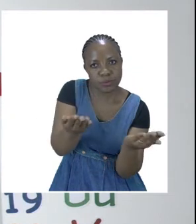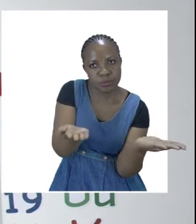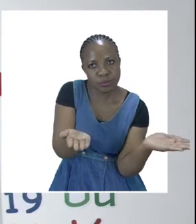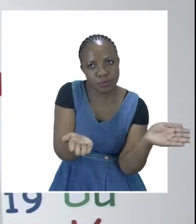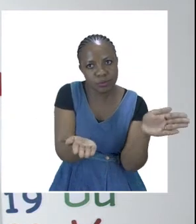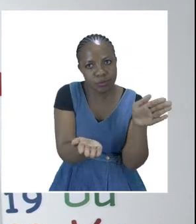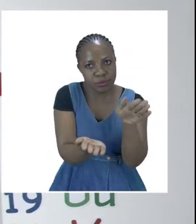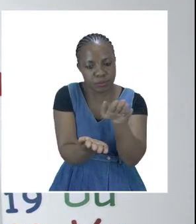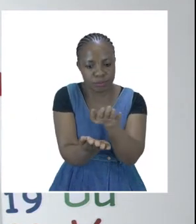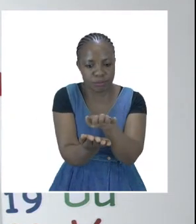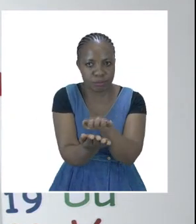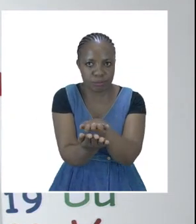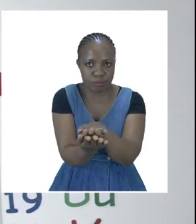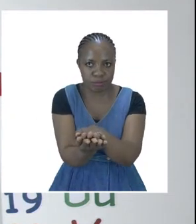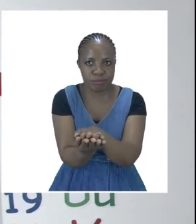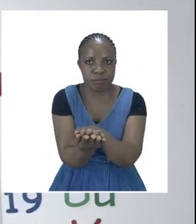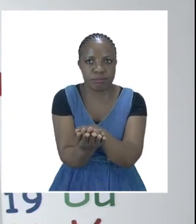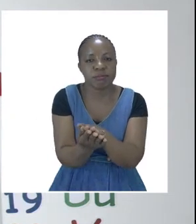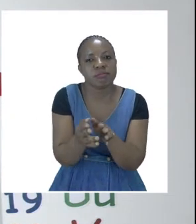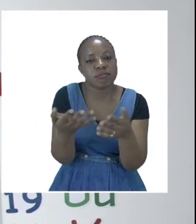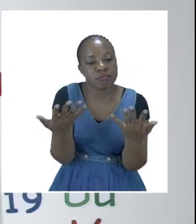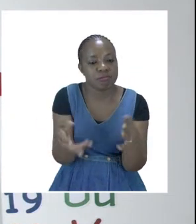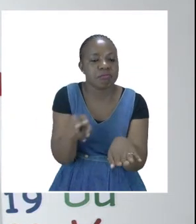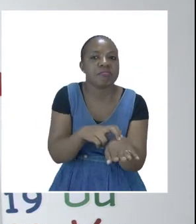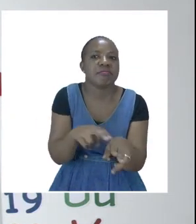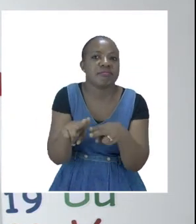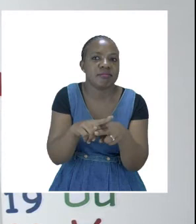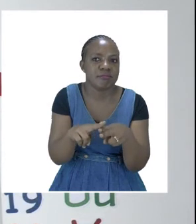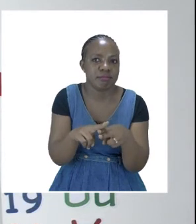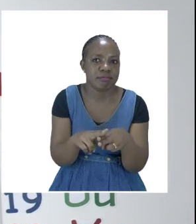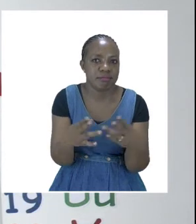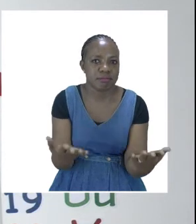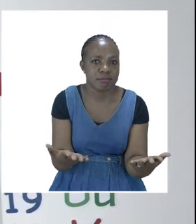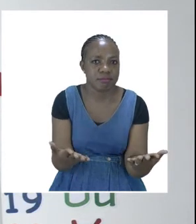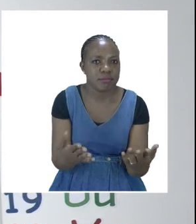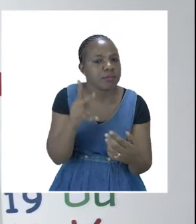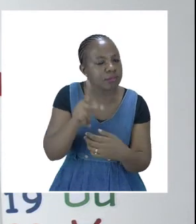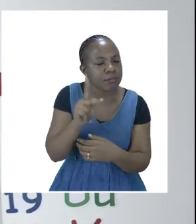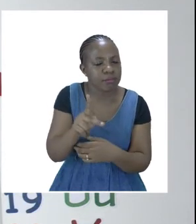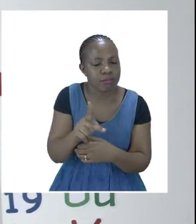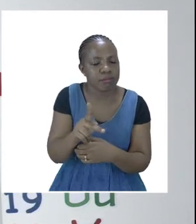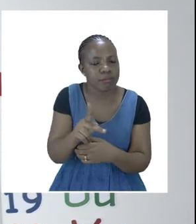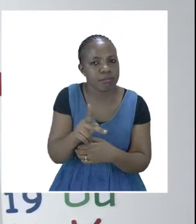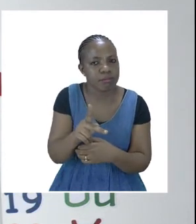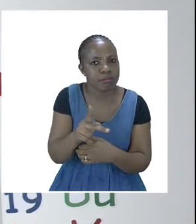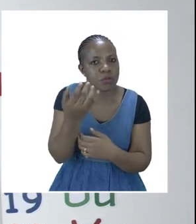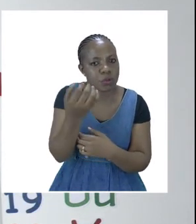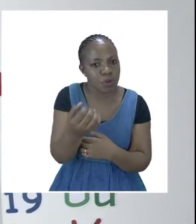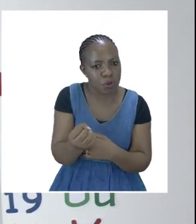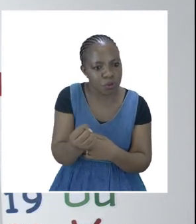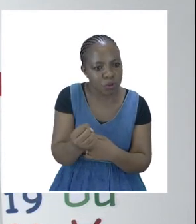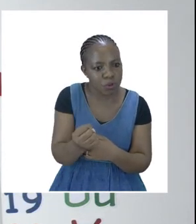it for ready to use. But there is more. We are also available on